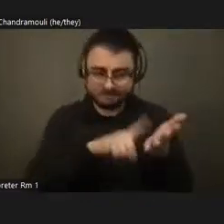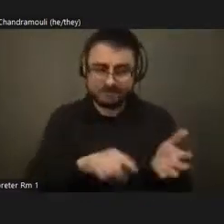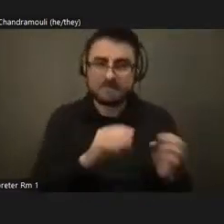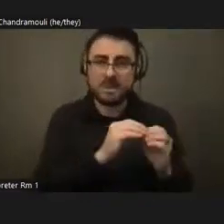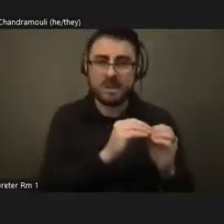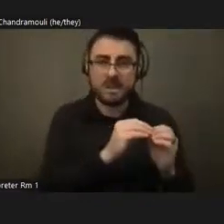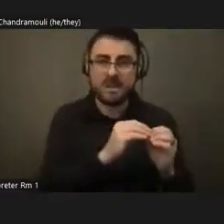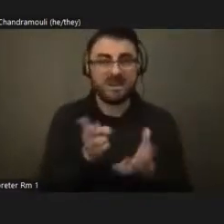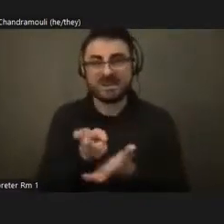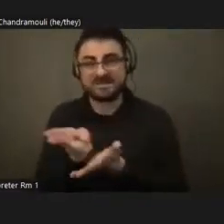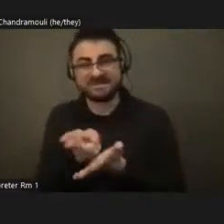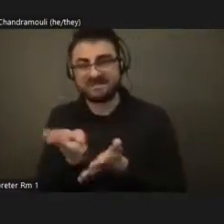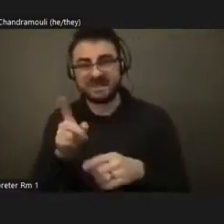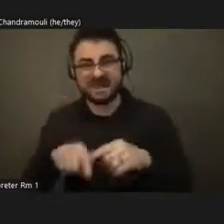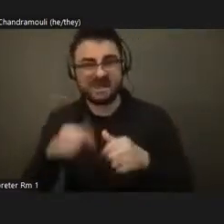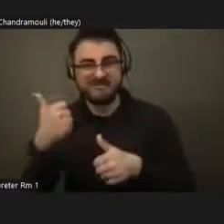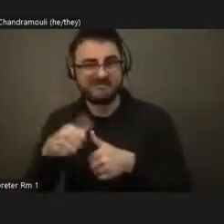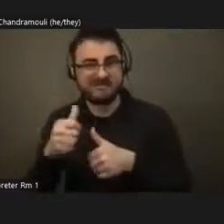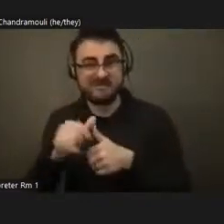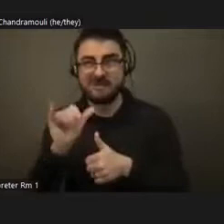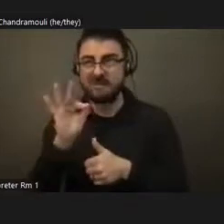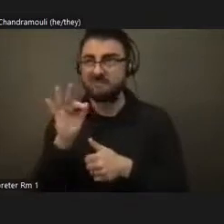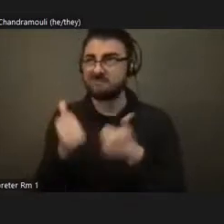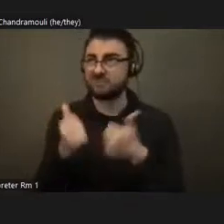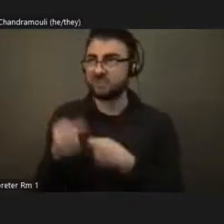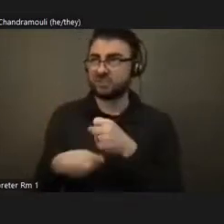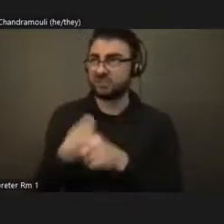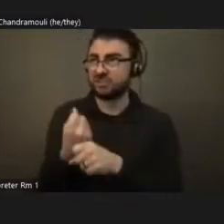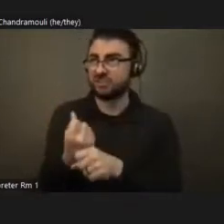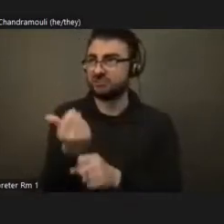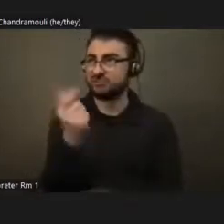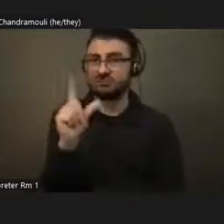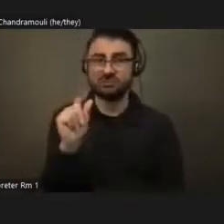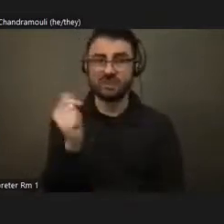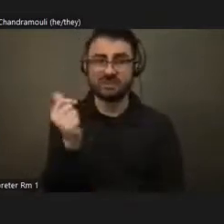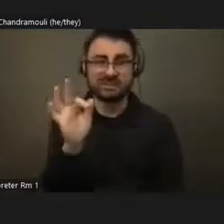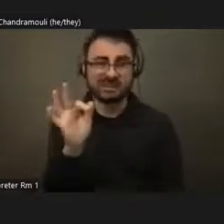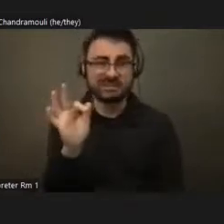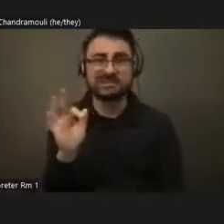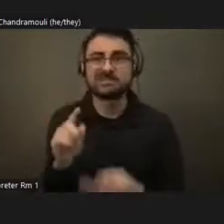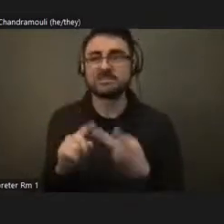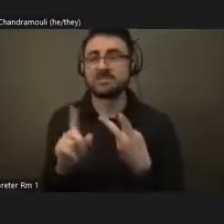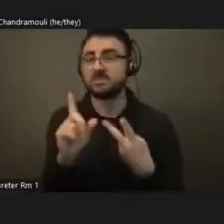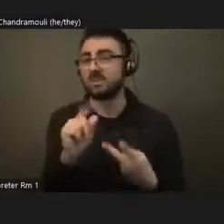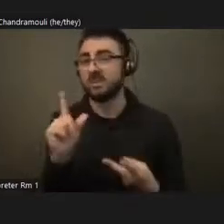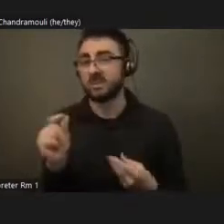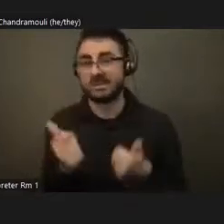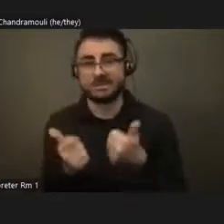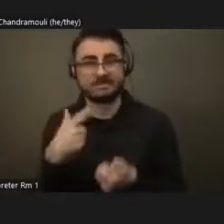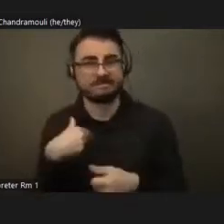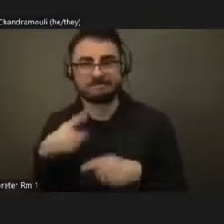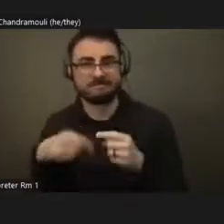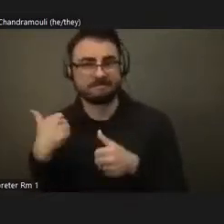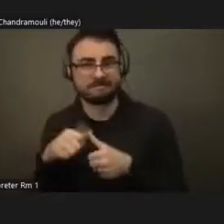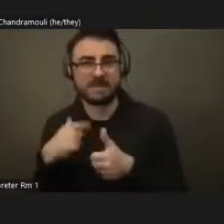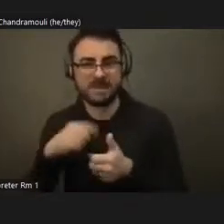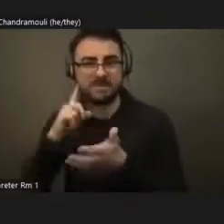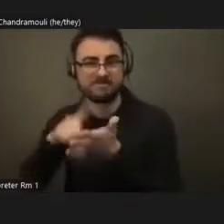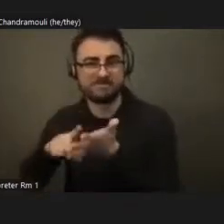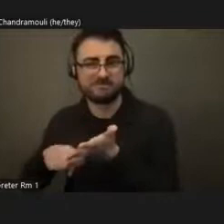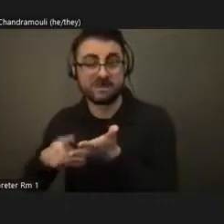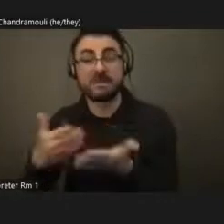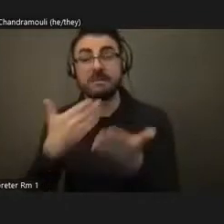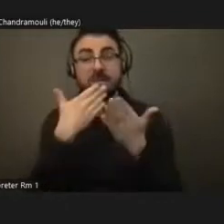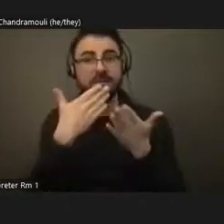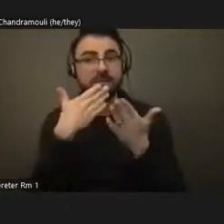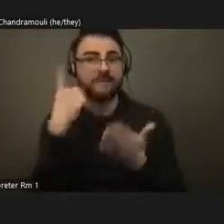it was in 2019 or 2020. But I appreciate your raising that